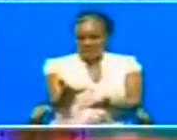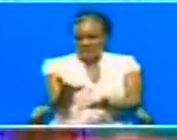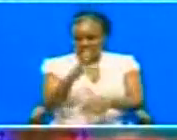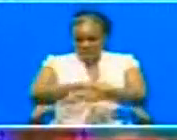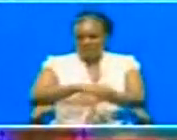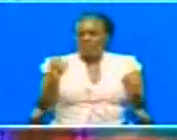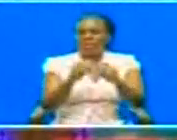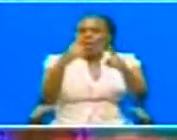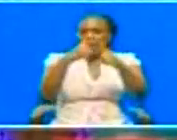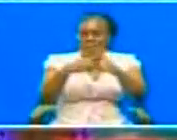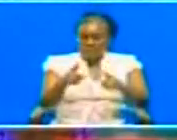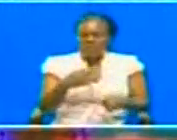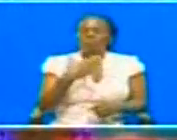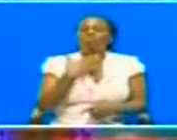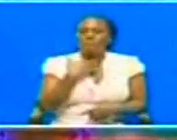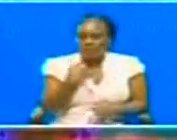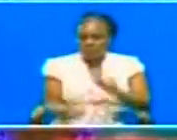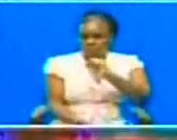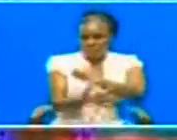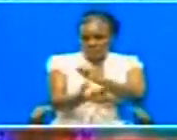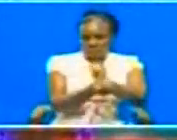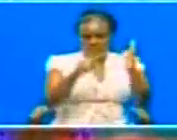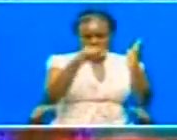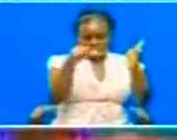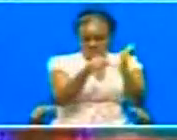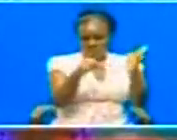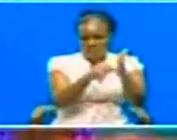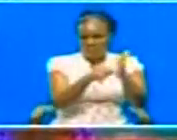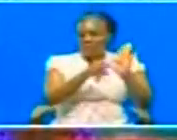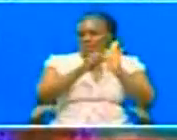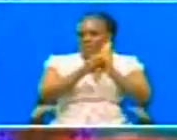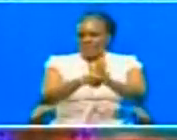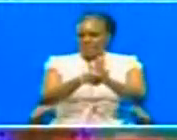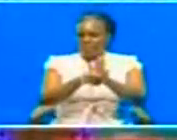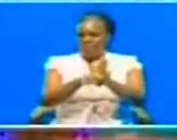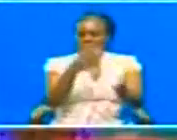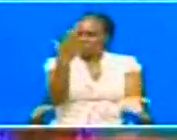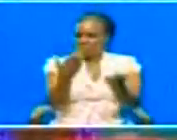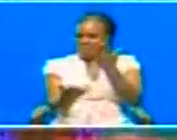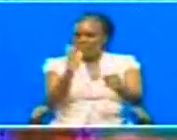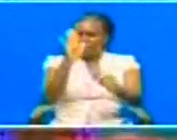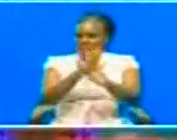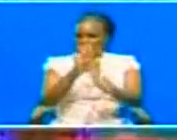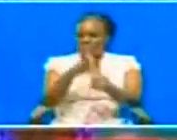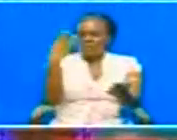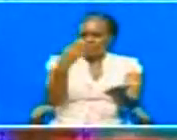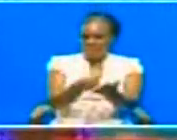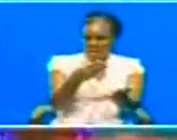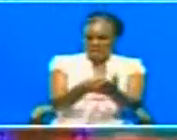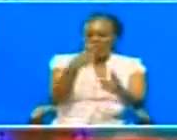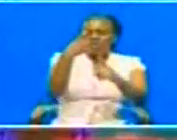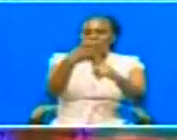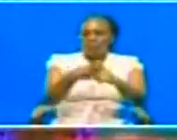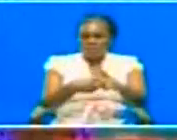But I just want to highlight some of the problems that we actually face. Like, you know, suppose a lot of money, I think, came for